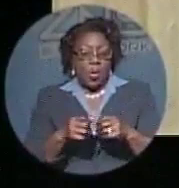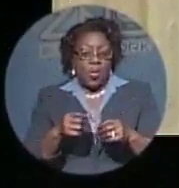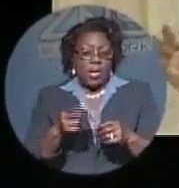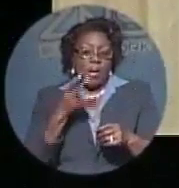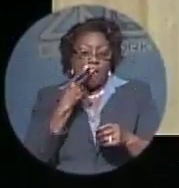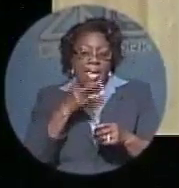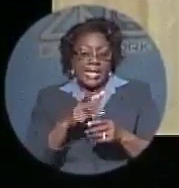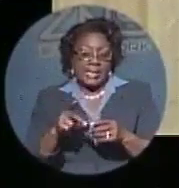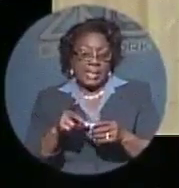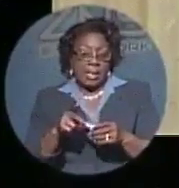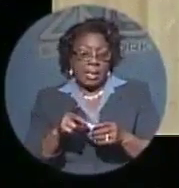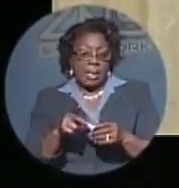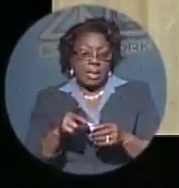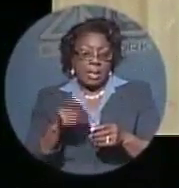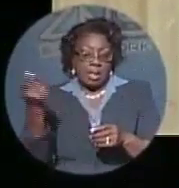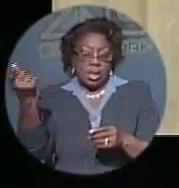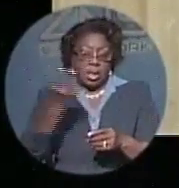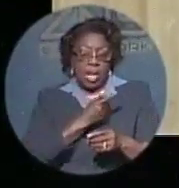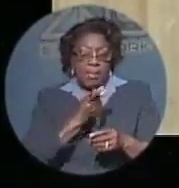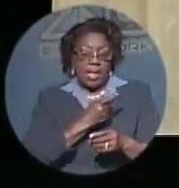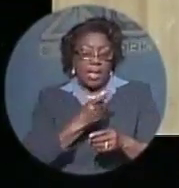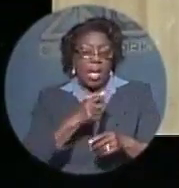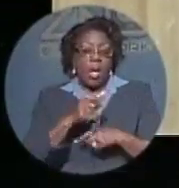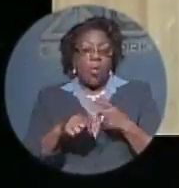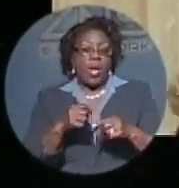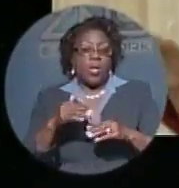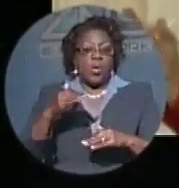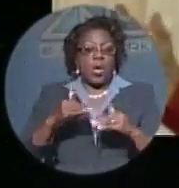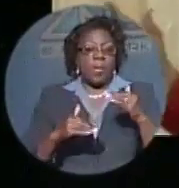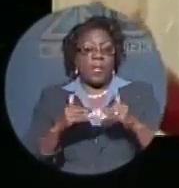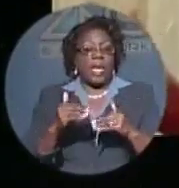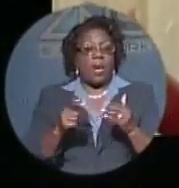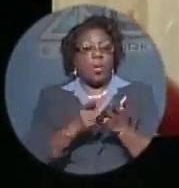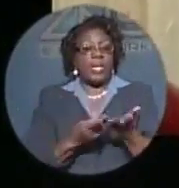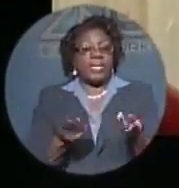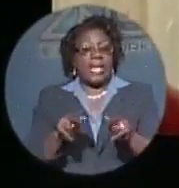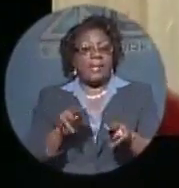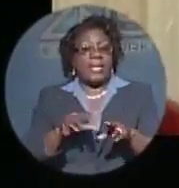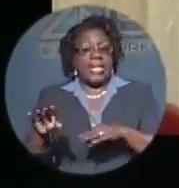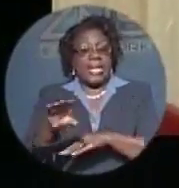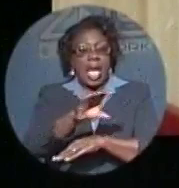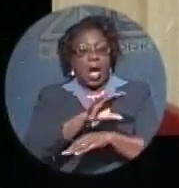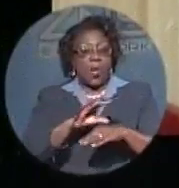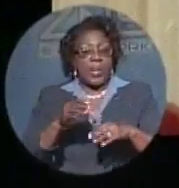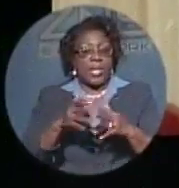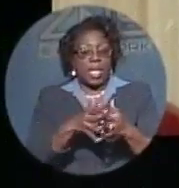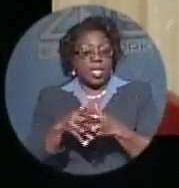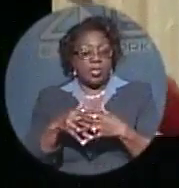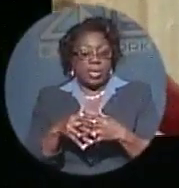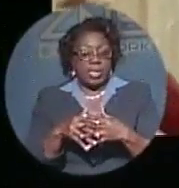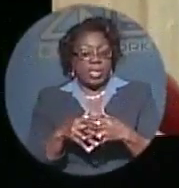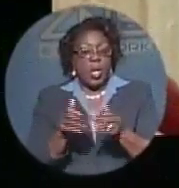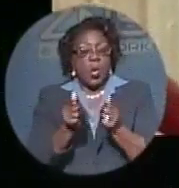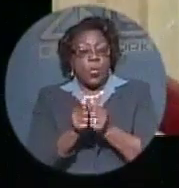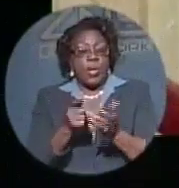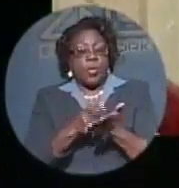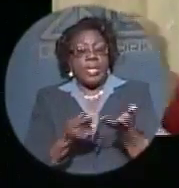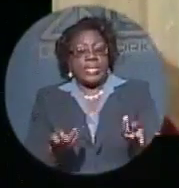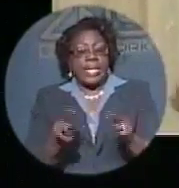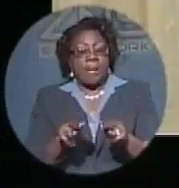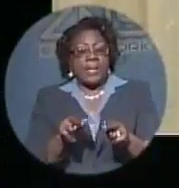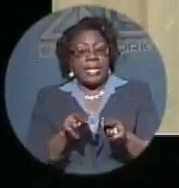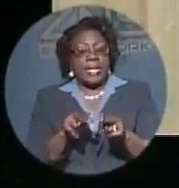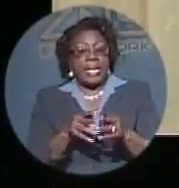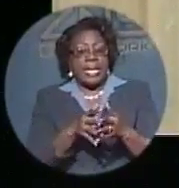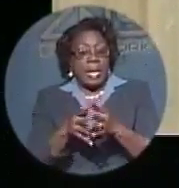And when you compare what is happening in Caribbean cultures with in the United States, for example, you don't see the